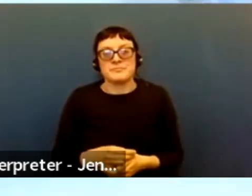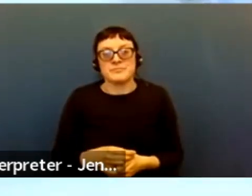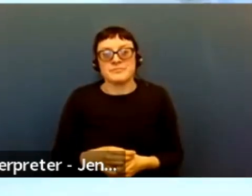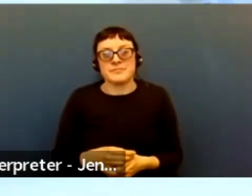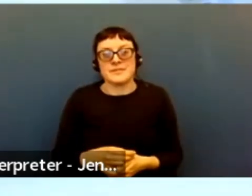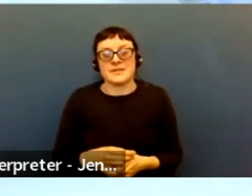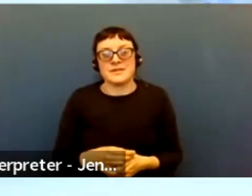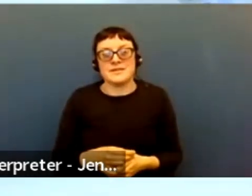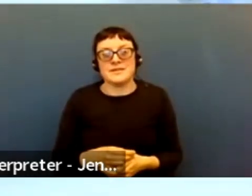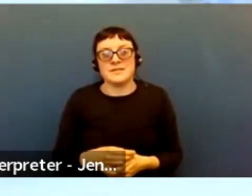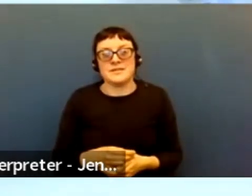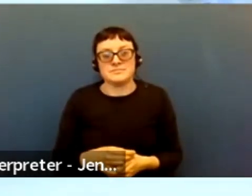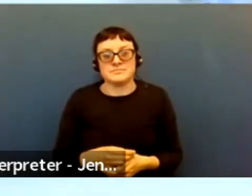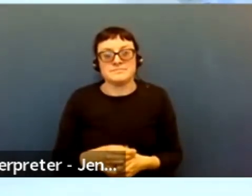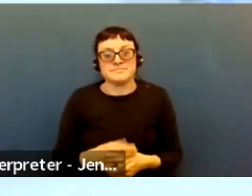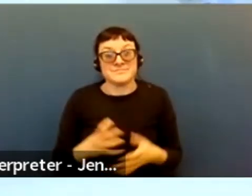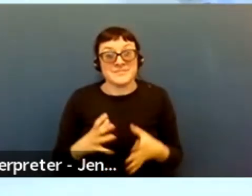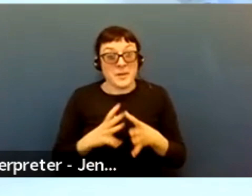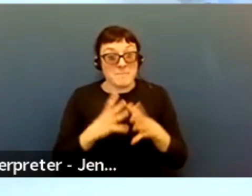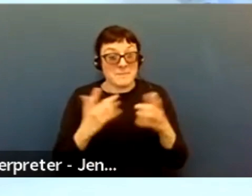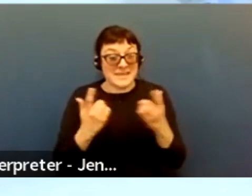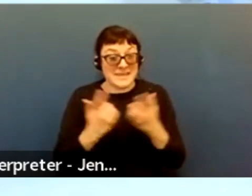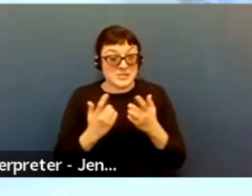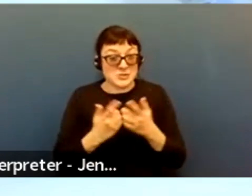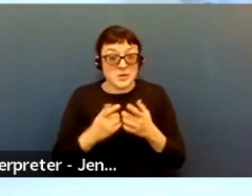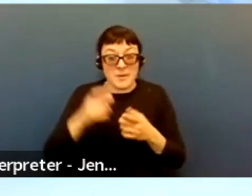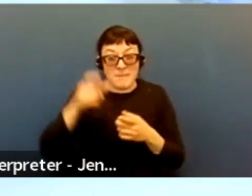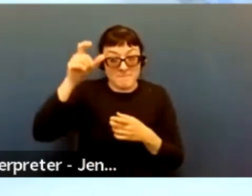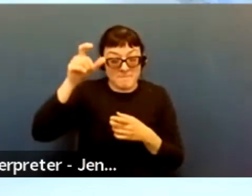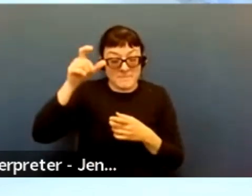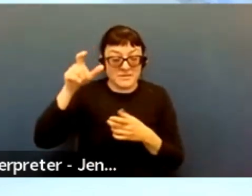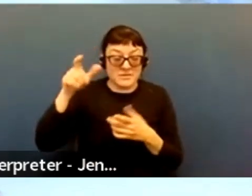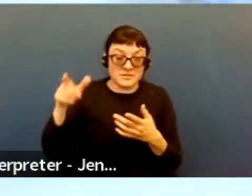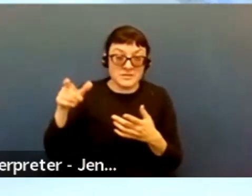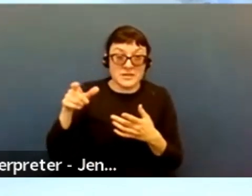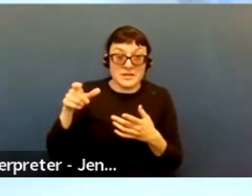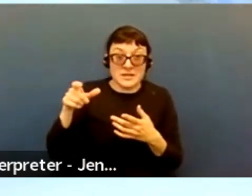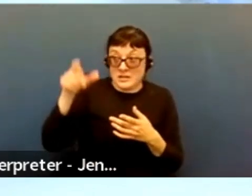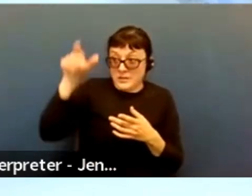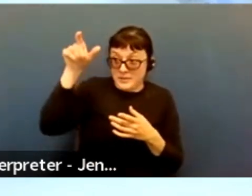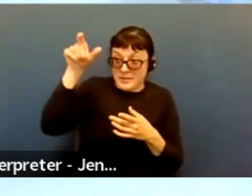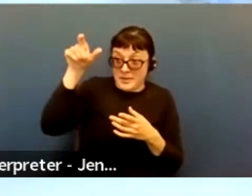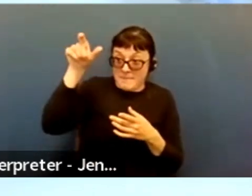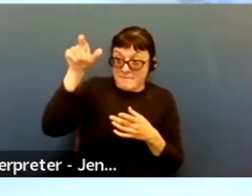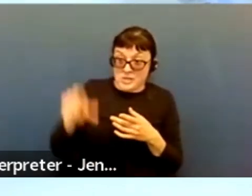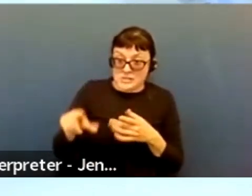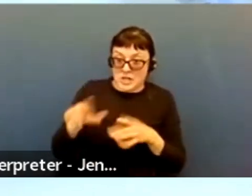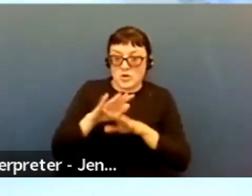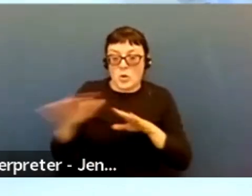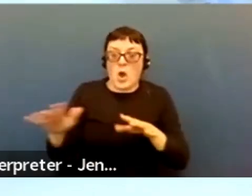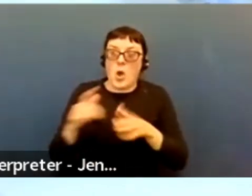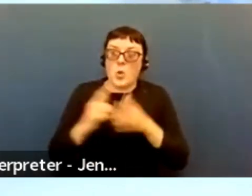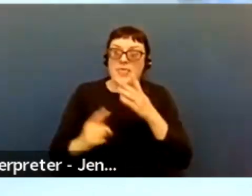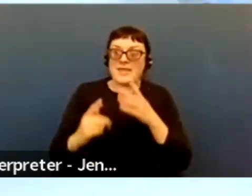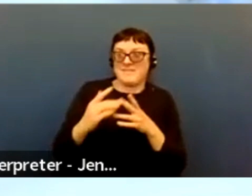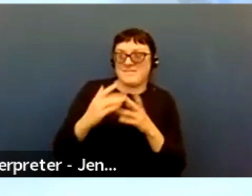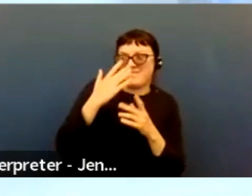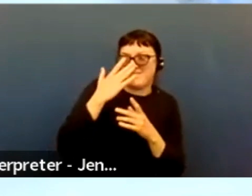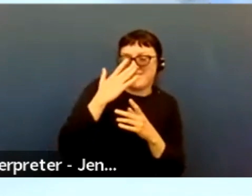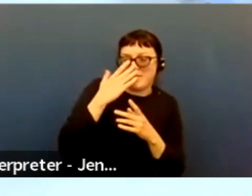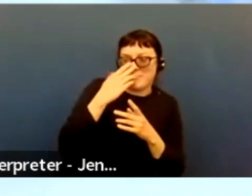he's also looking at, and again, it's a big thing of how people from different, she's not